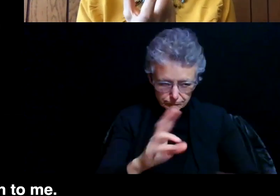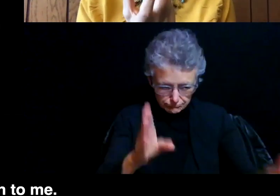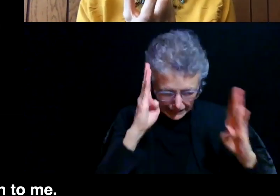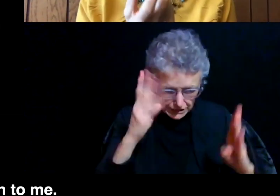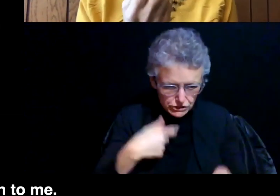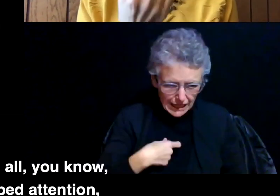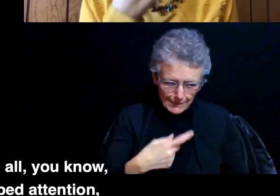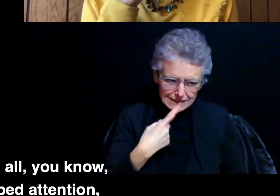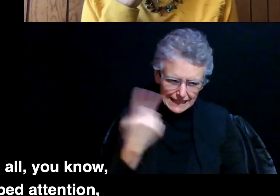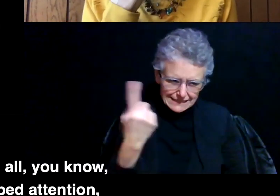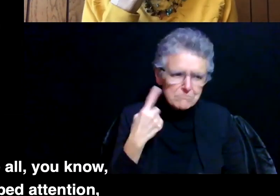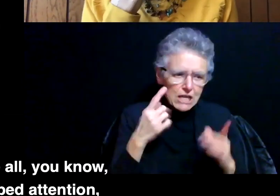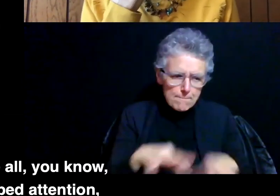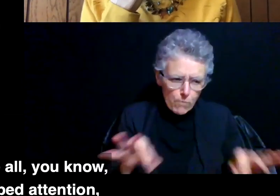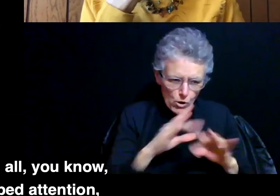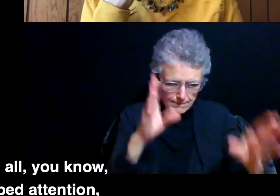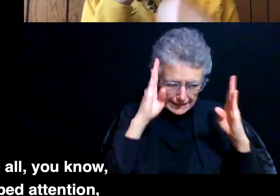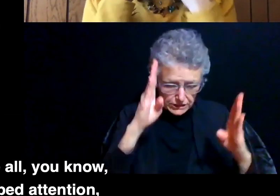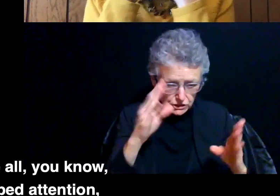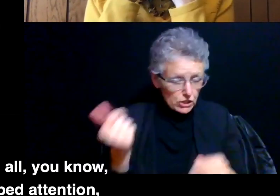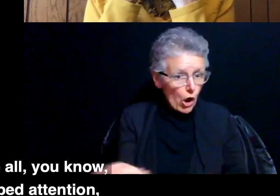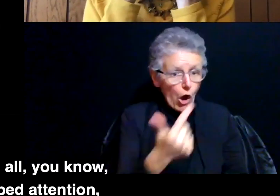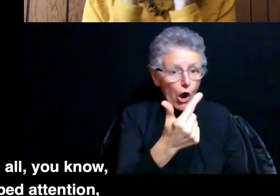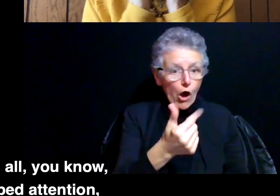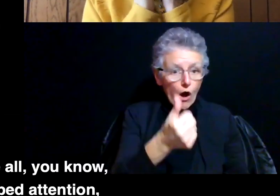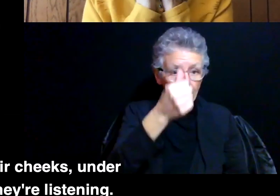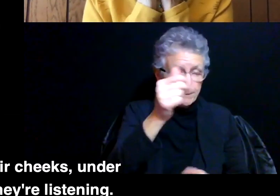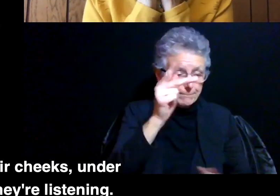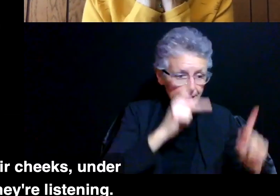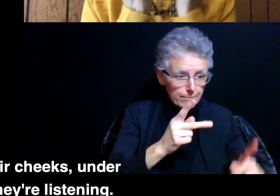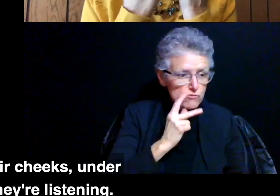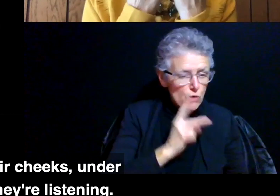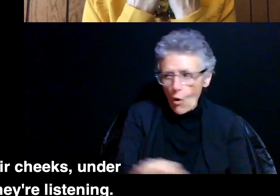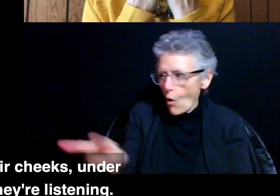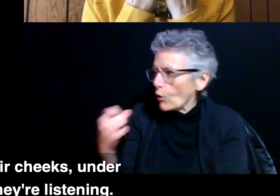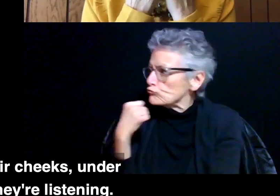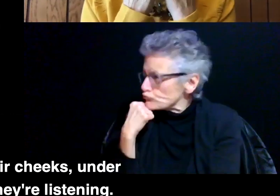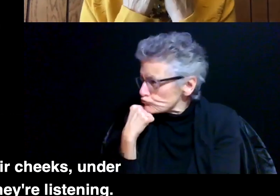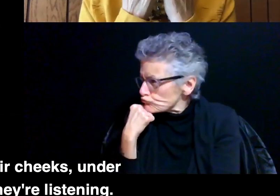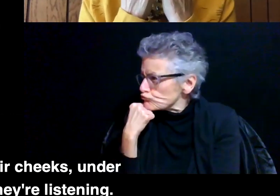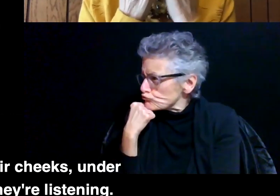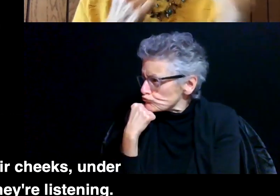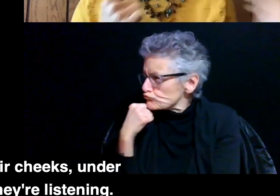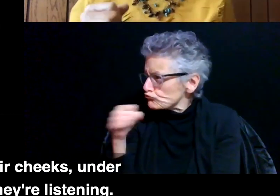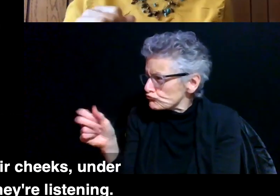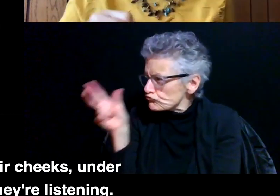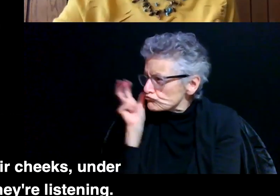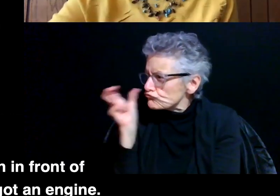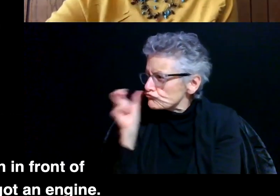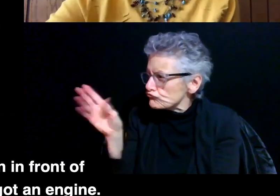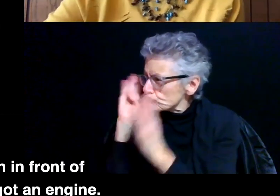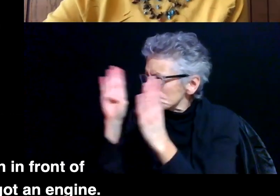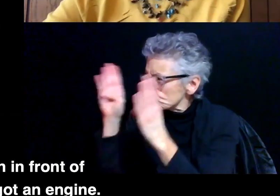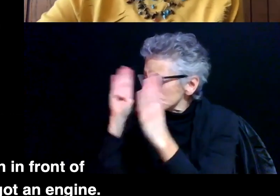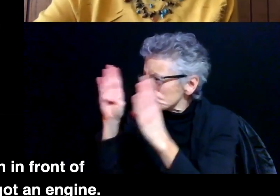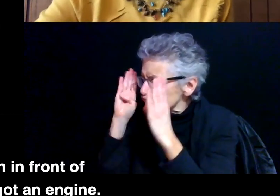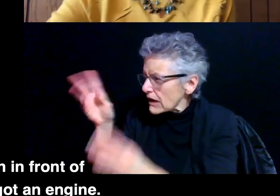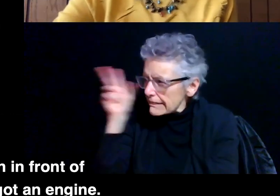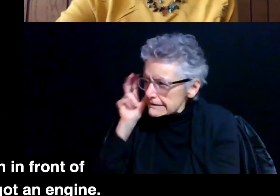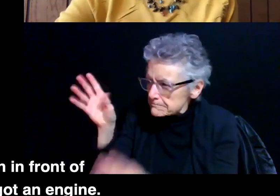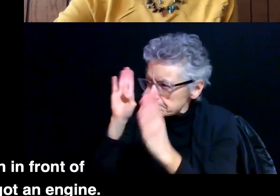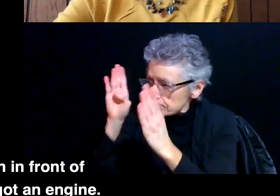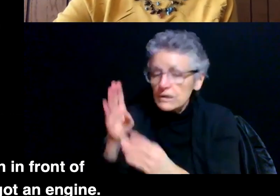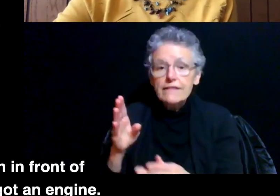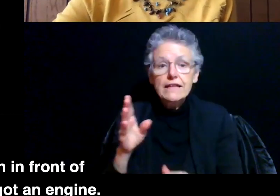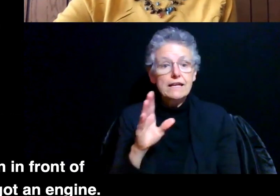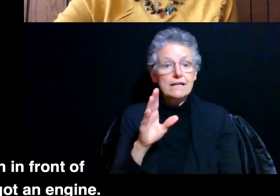to me. And they're all, very rapt attention, hands on their cheeks, under their chin, they're listening. And then in front of him, he's